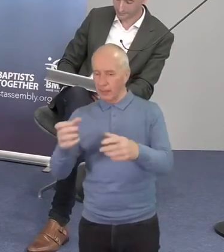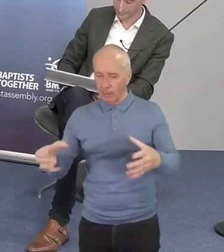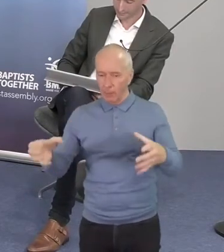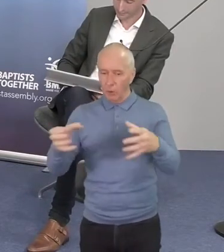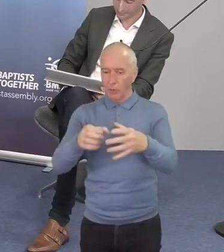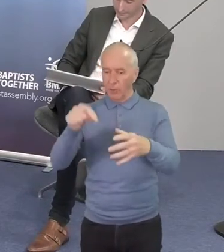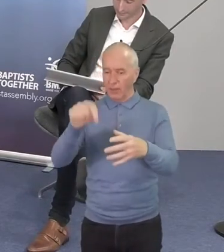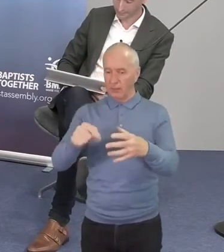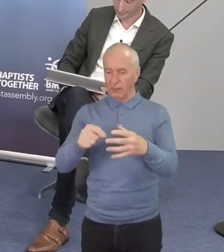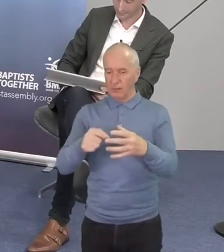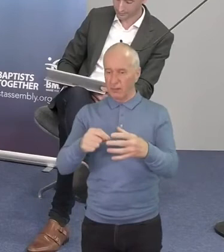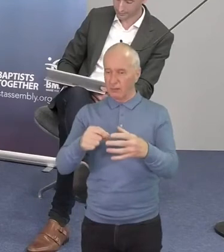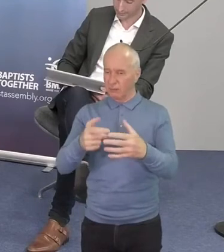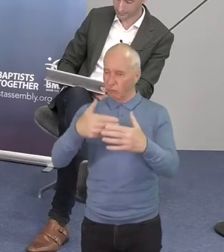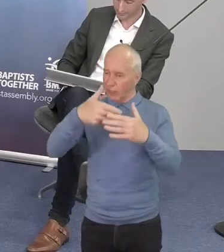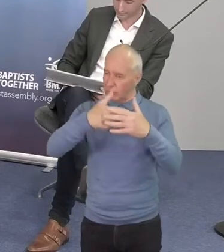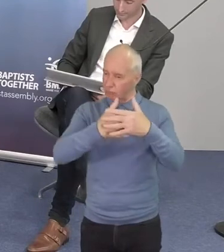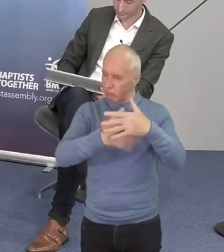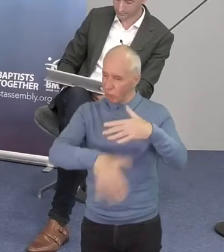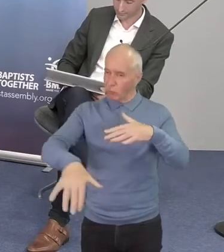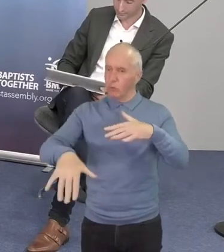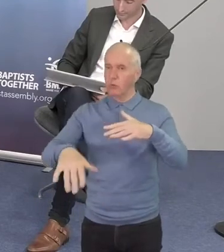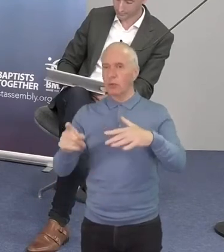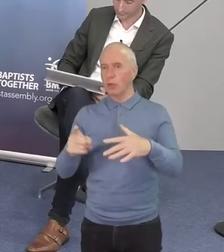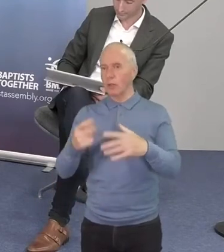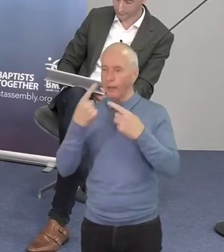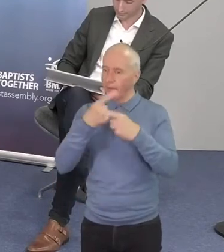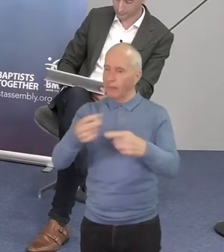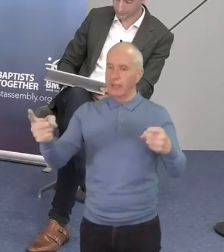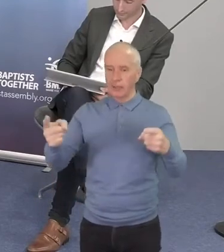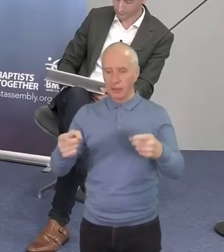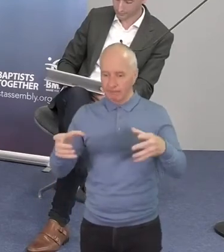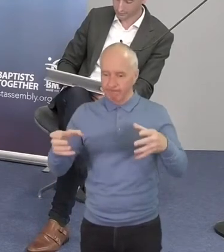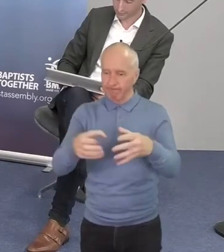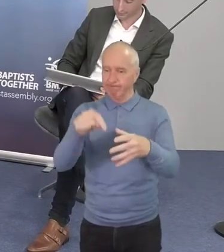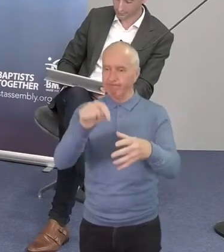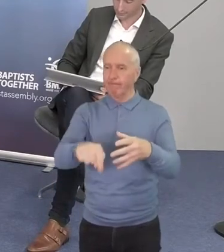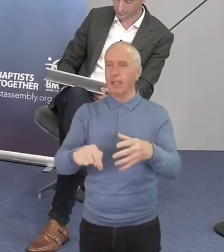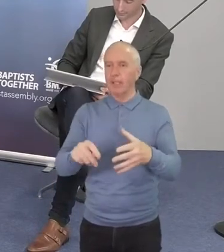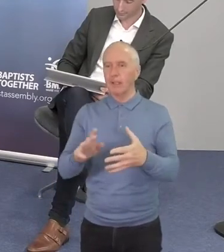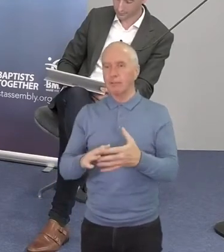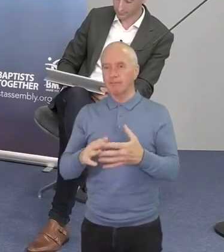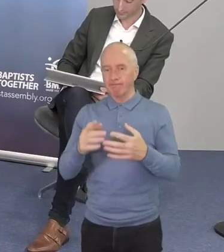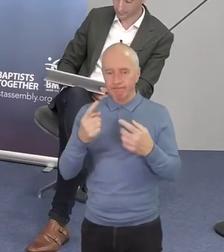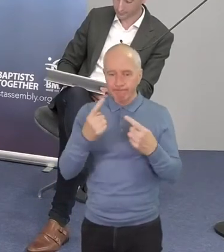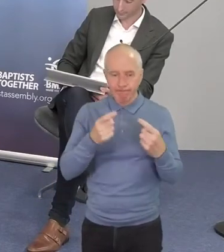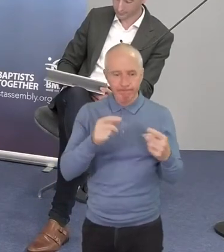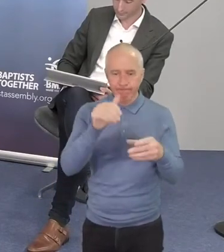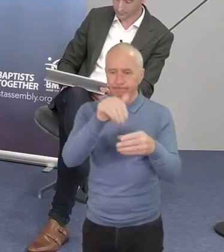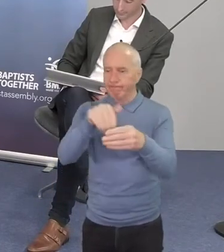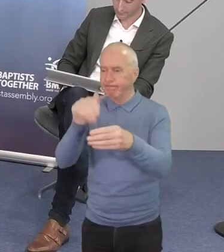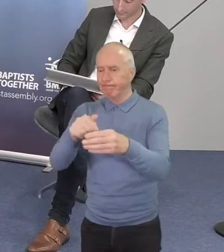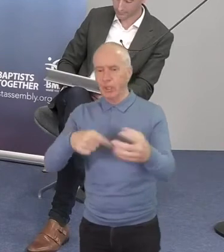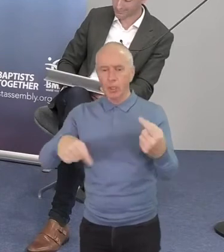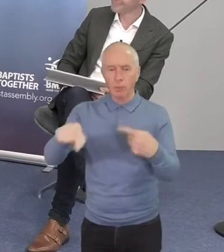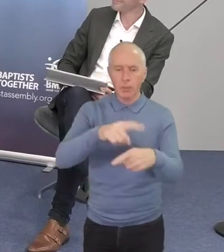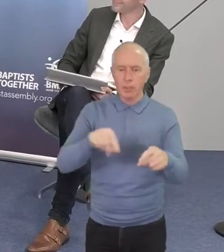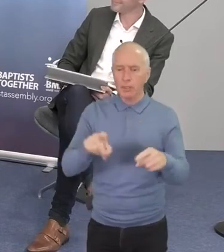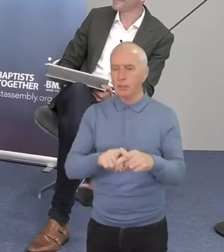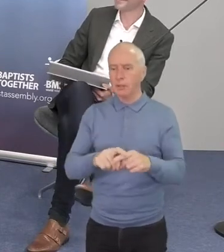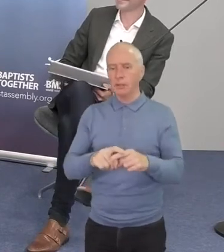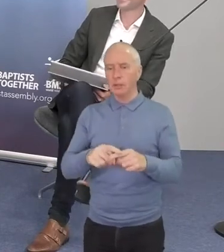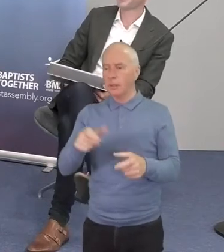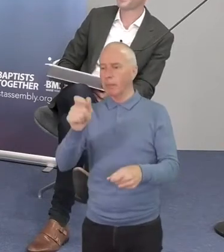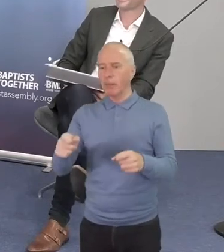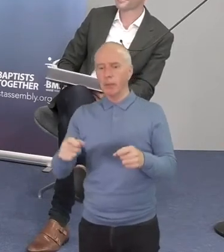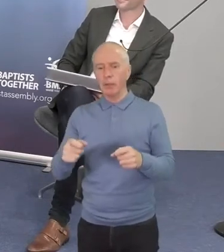evangelistic movements where we find that there's a multiplication of communities. When people hear the gospel, they